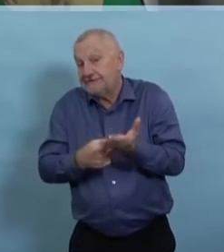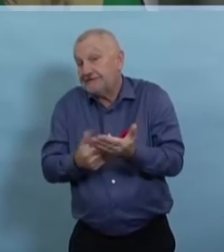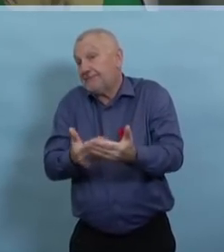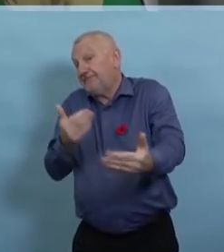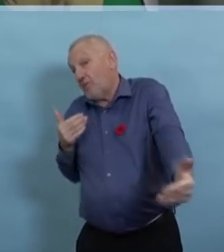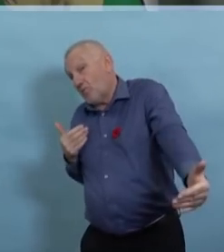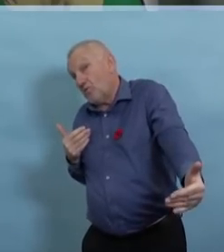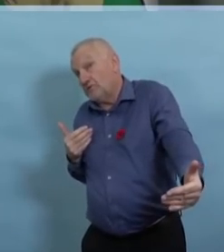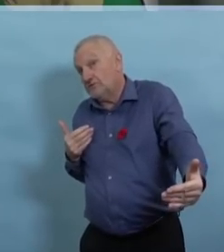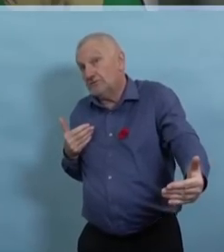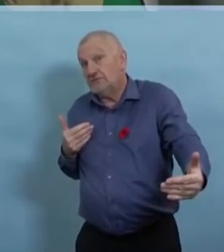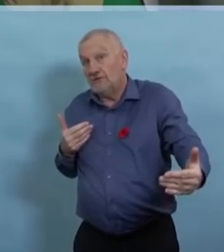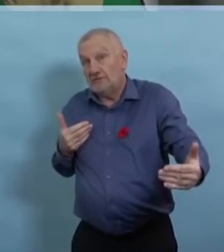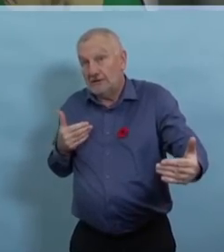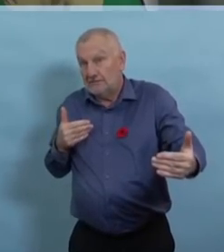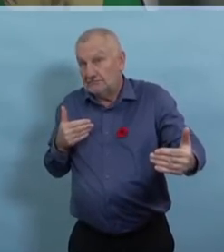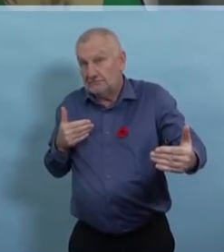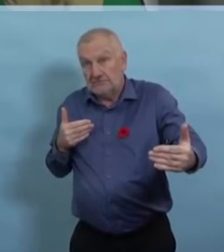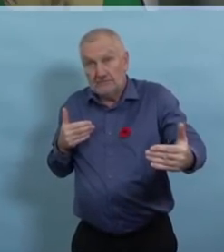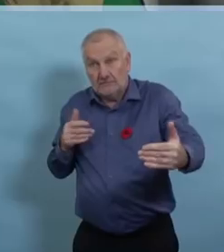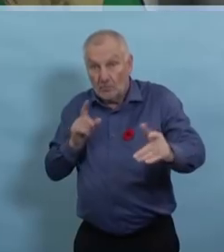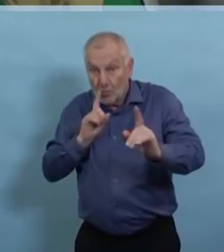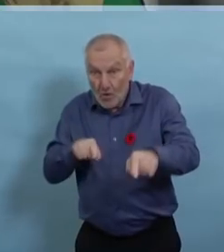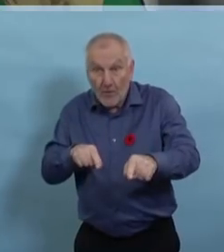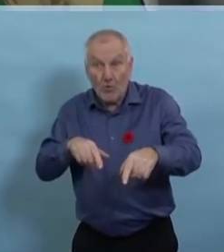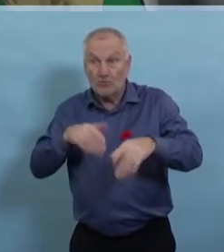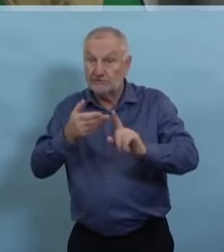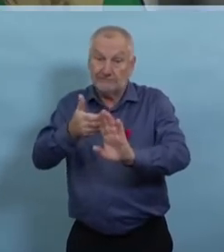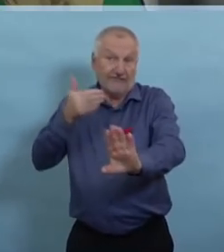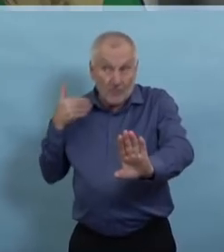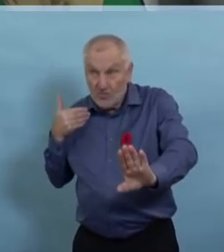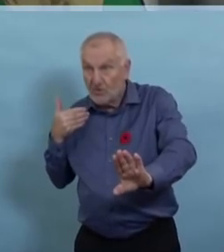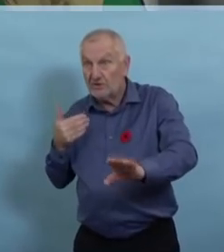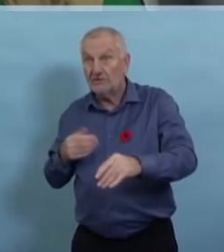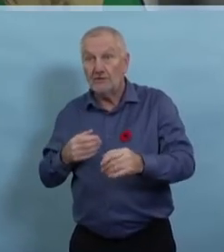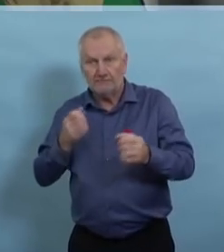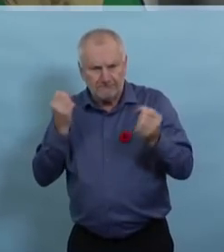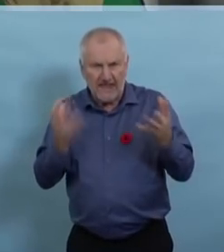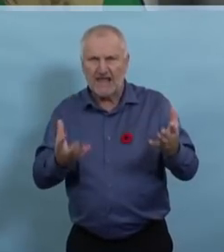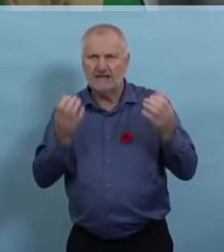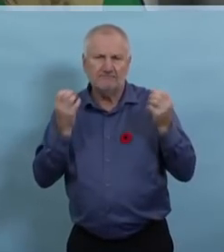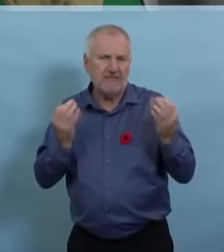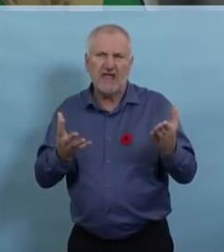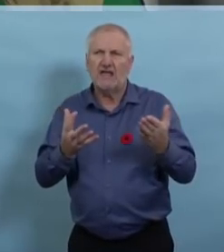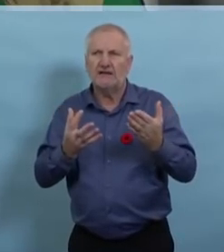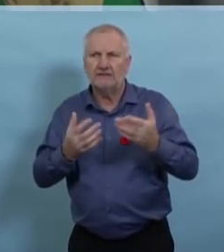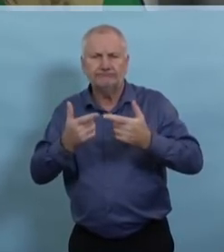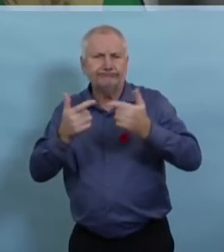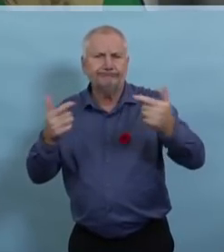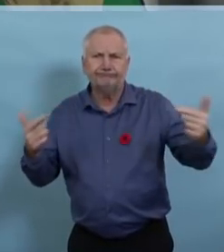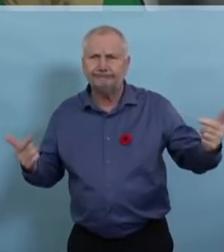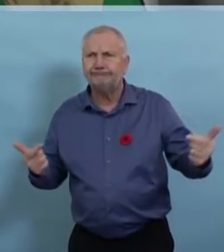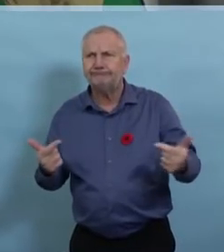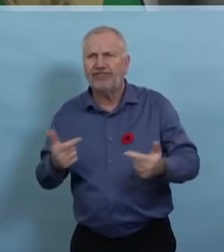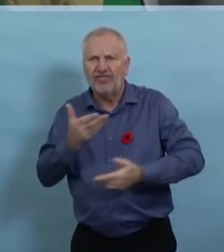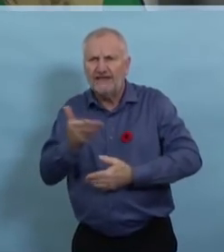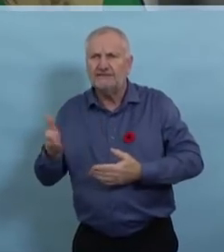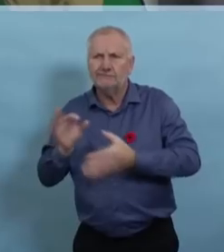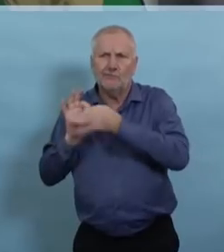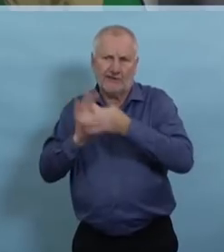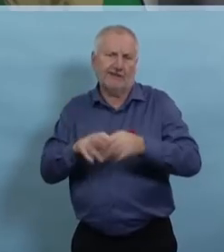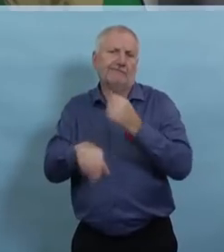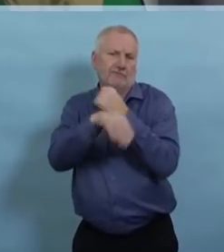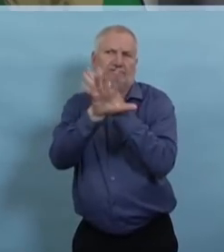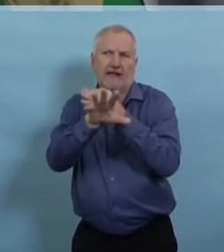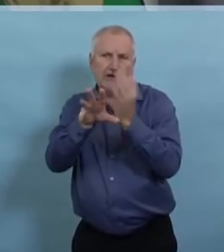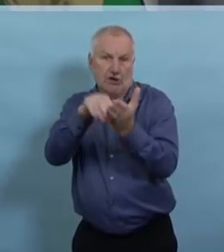in your publication before. So there's been a number of different things that have been happening when it comes to remote learning, and this is this isn't the beginning